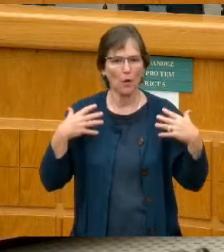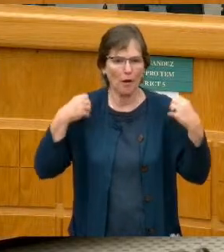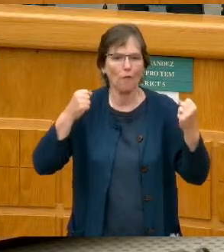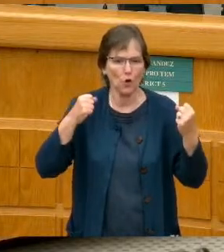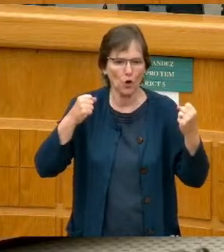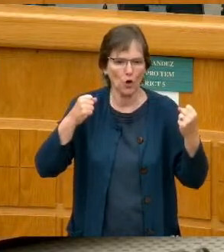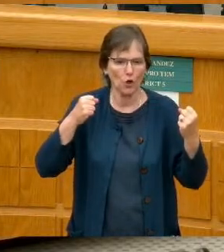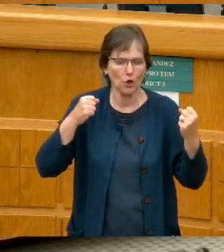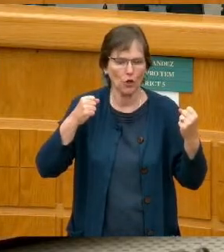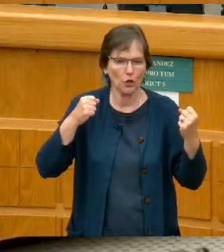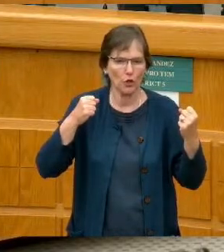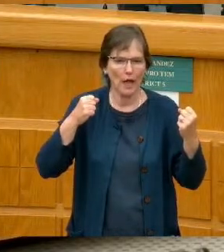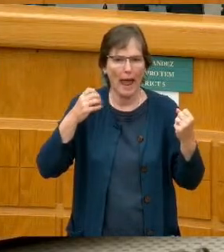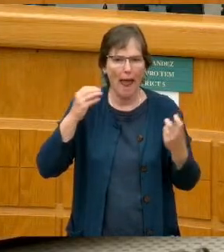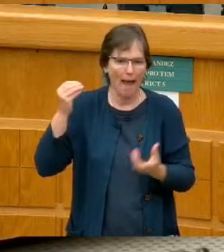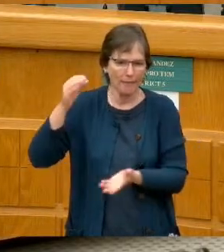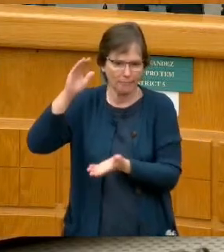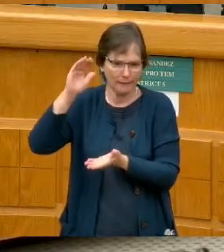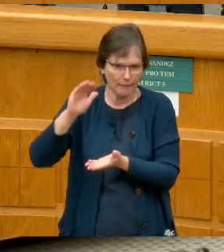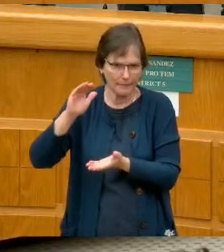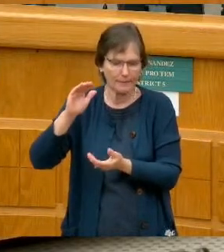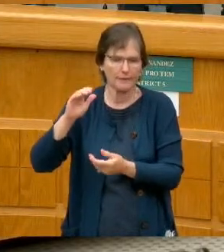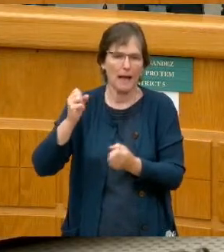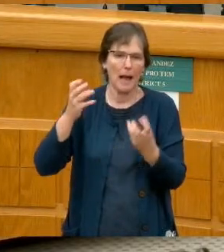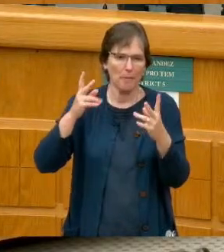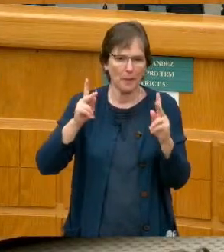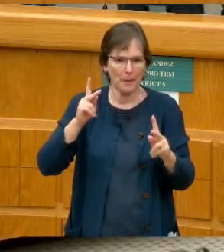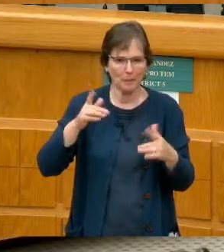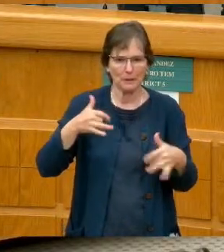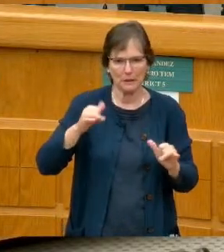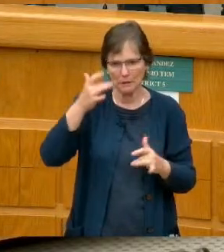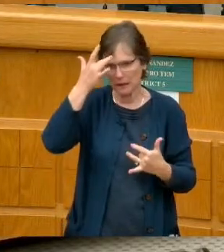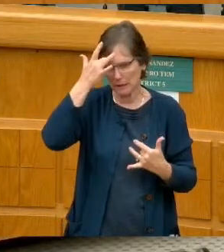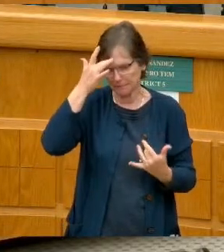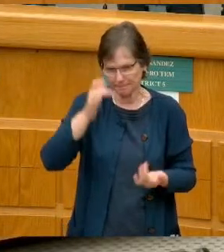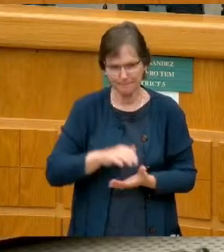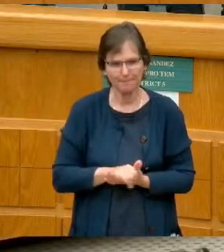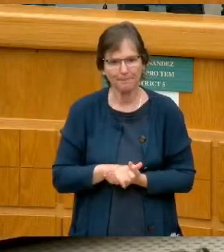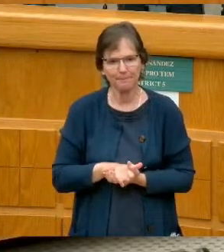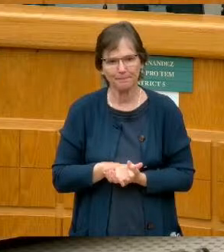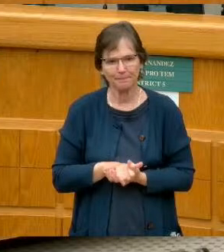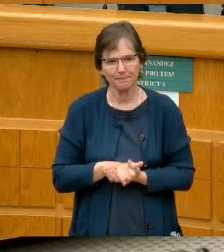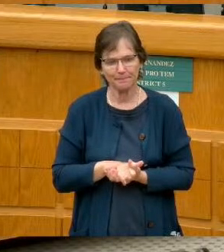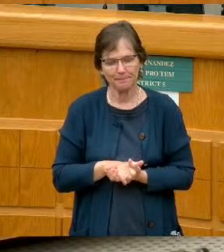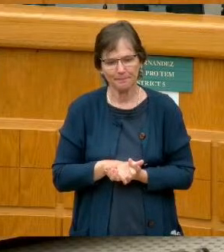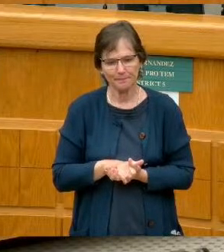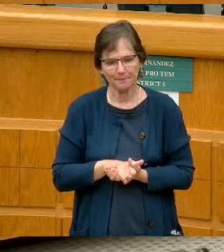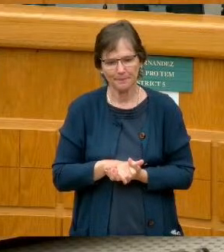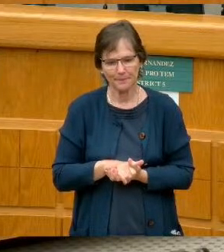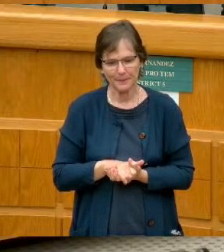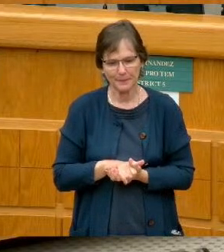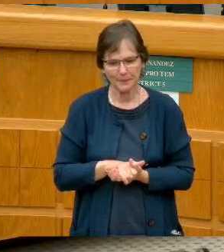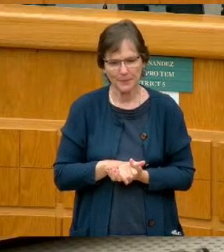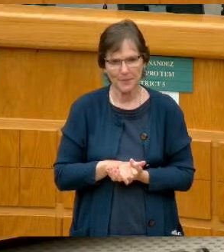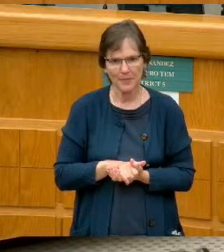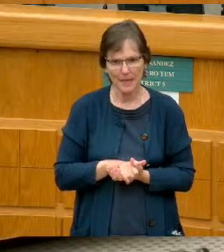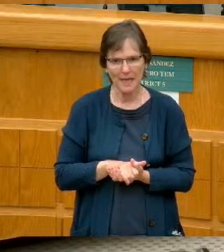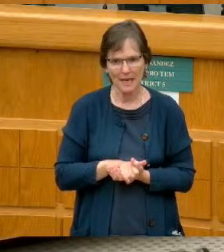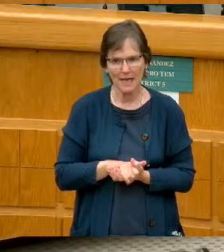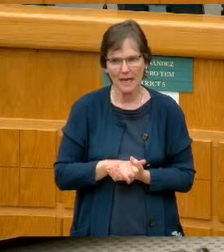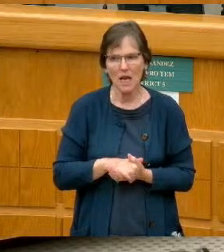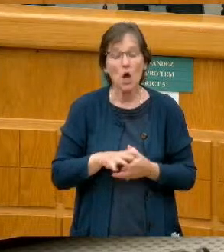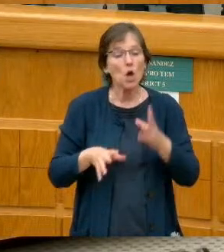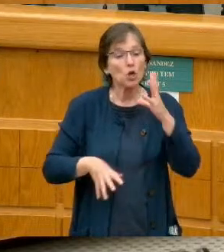are recovered, and then 46% are not recovered. They're active cases. So a little over